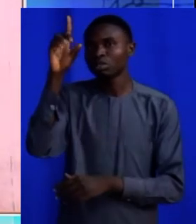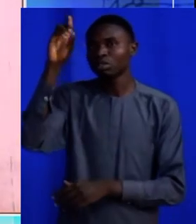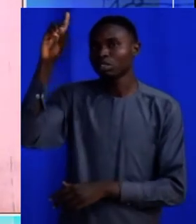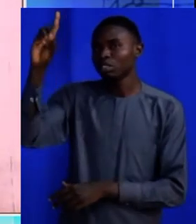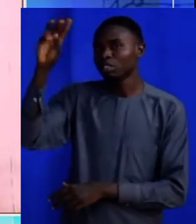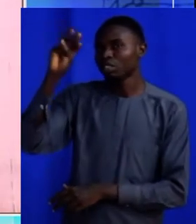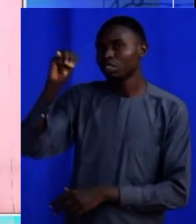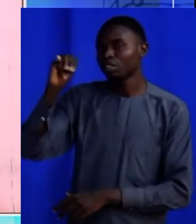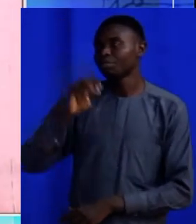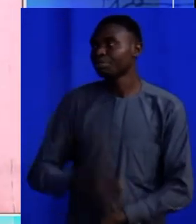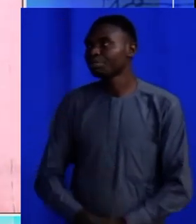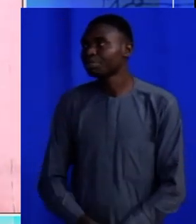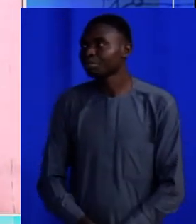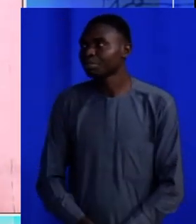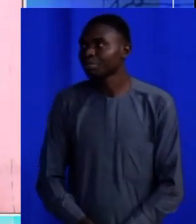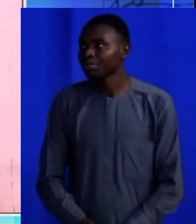what again?